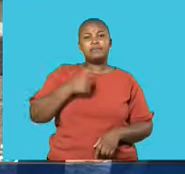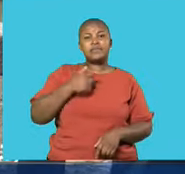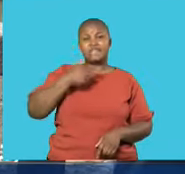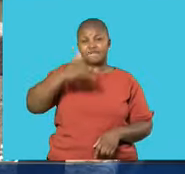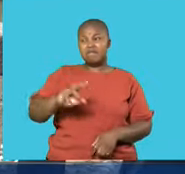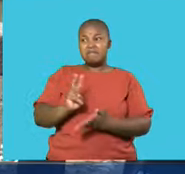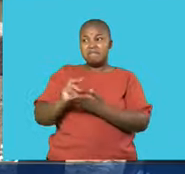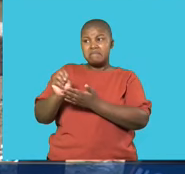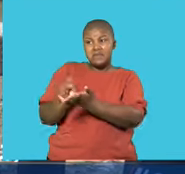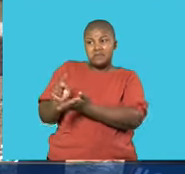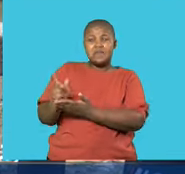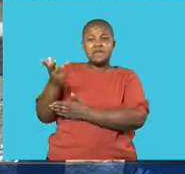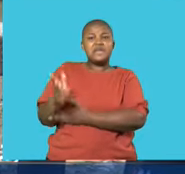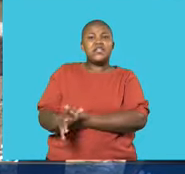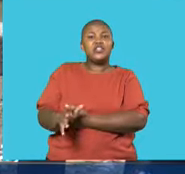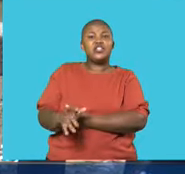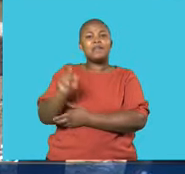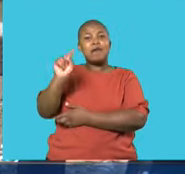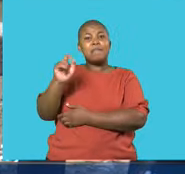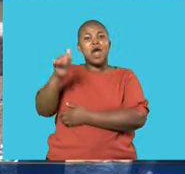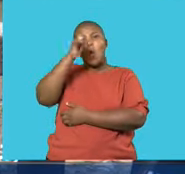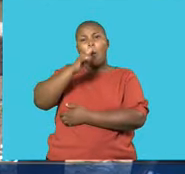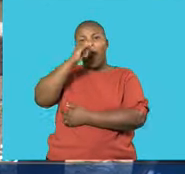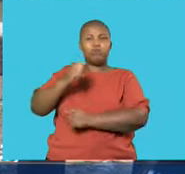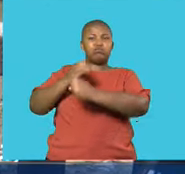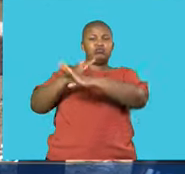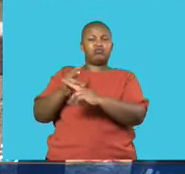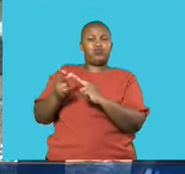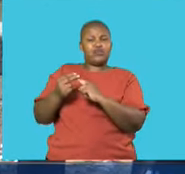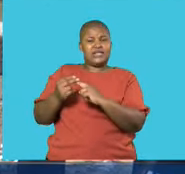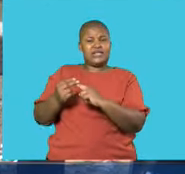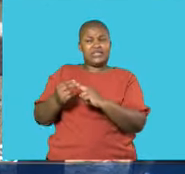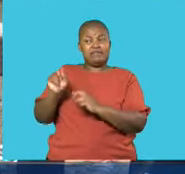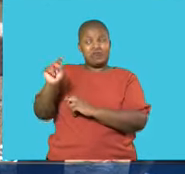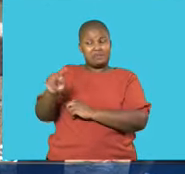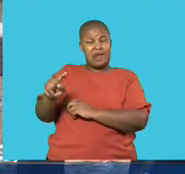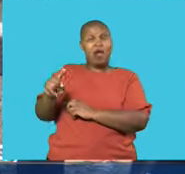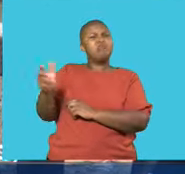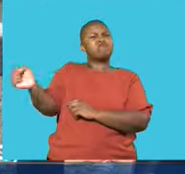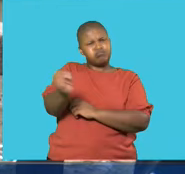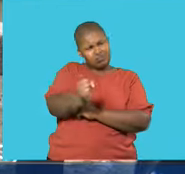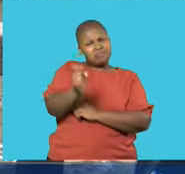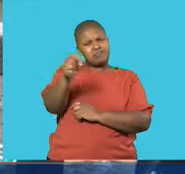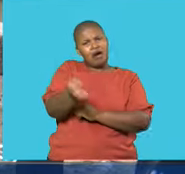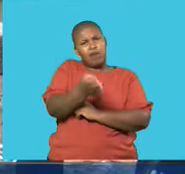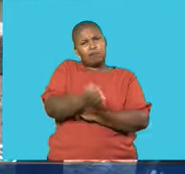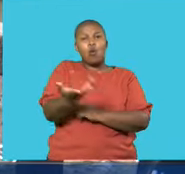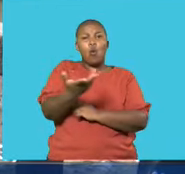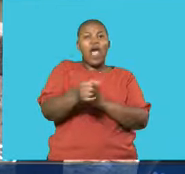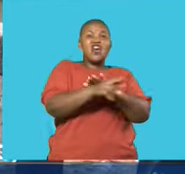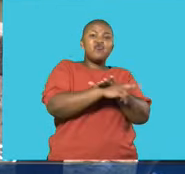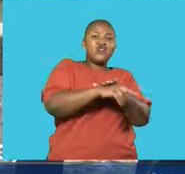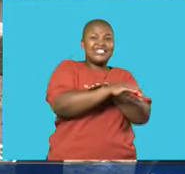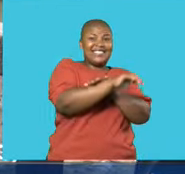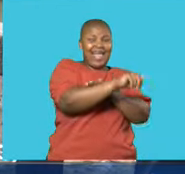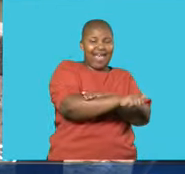I did send that message that there are crime prevention units, crime prevention and combating units deployed from region A up until region G.